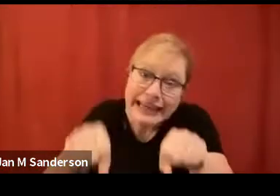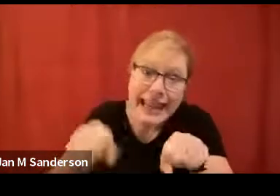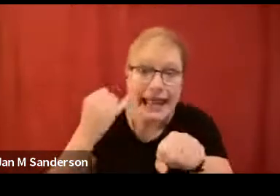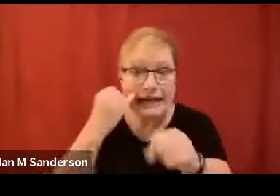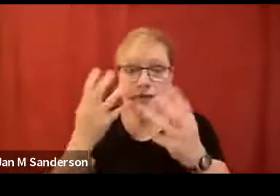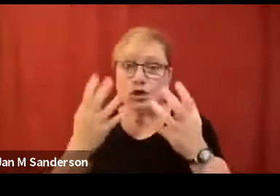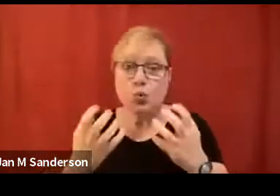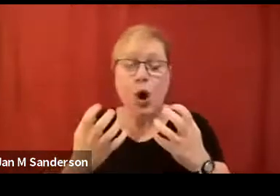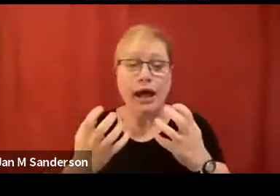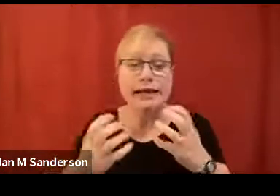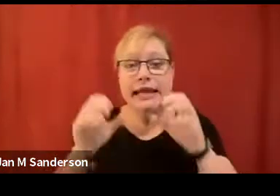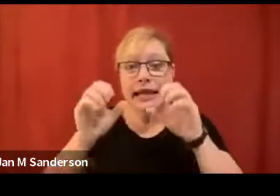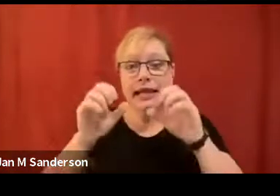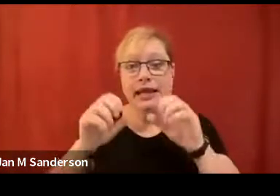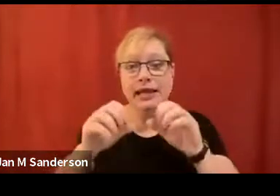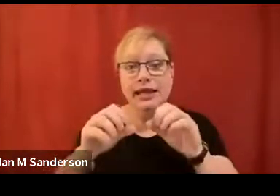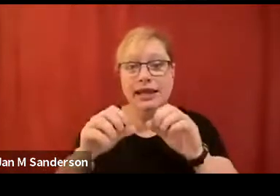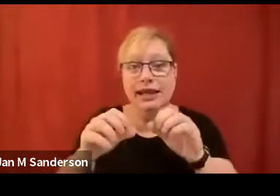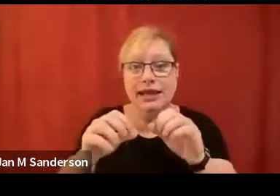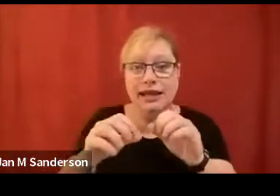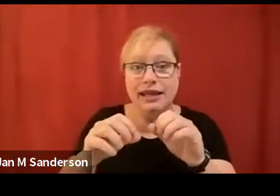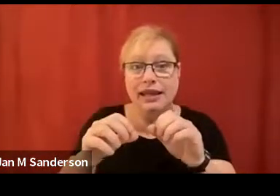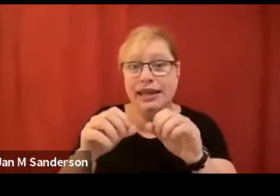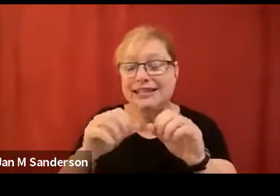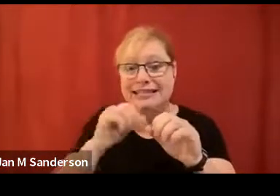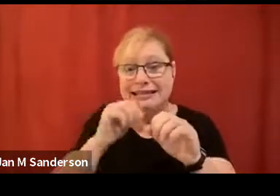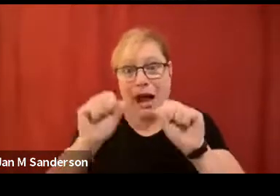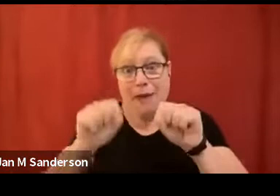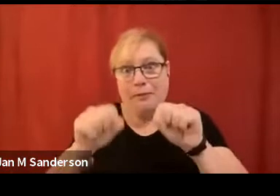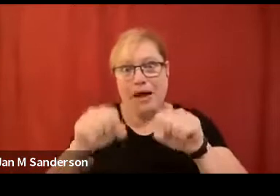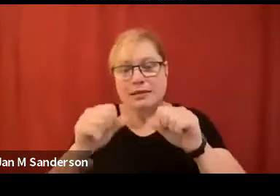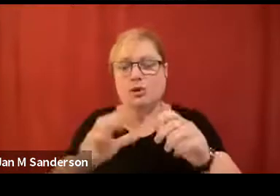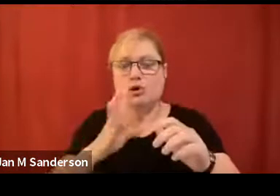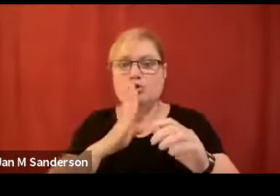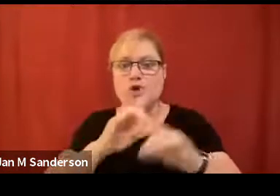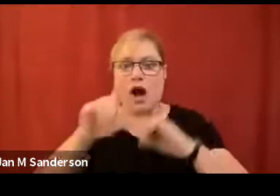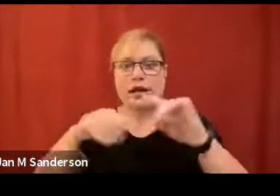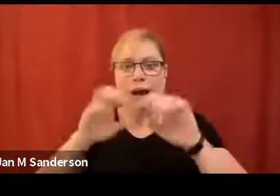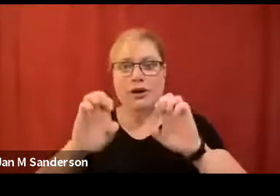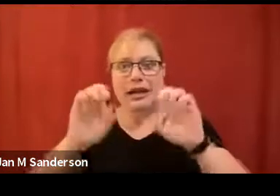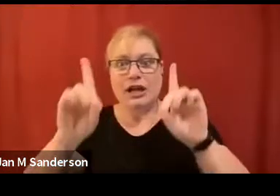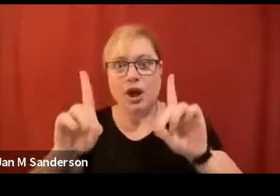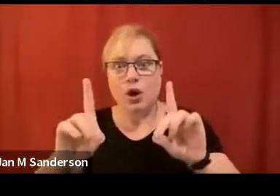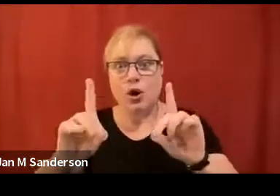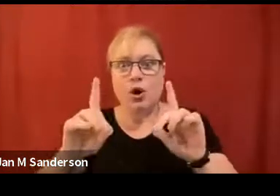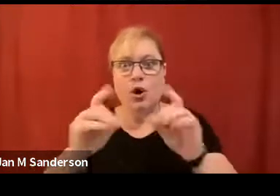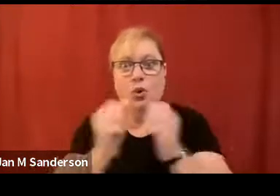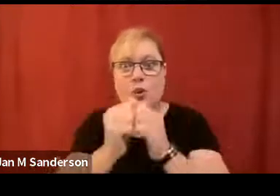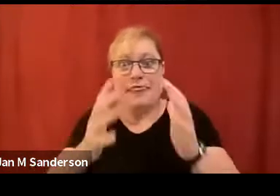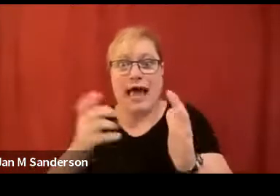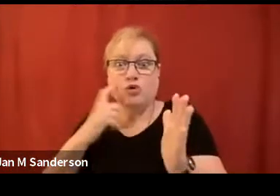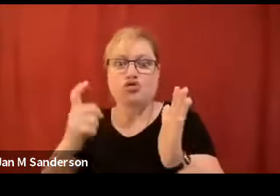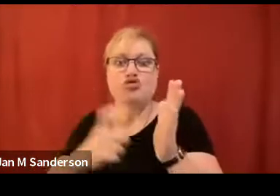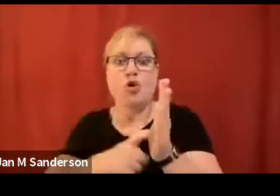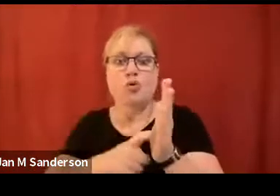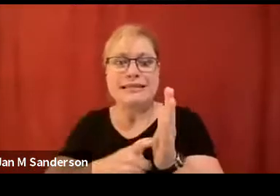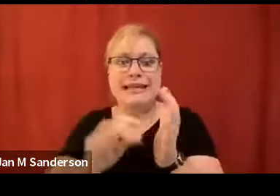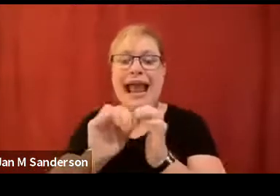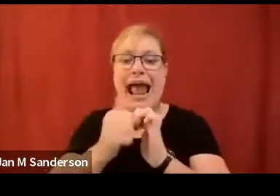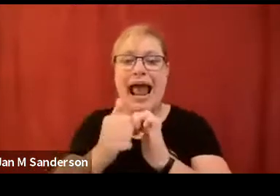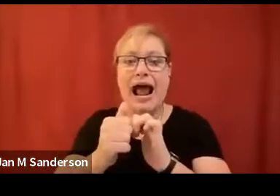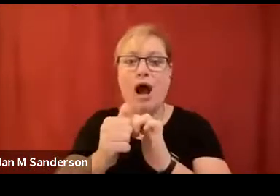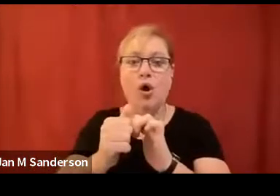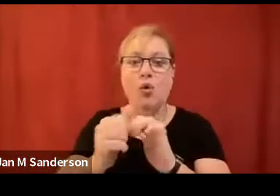talk about education in general or girls' education in particular without acknowledging the ways that COVID is